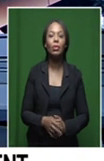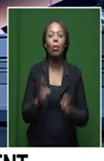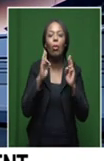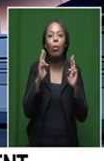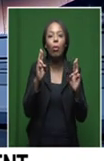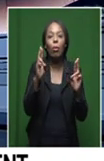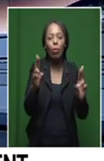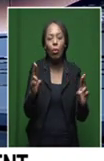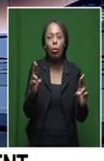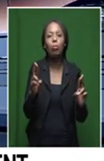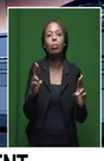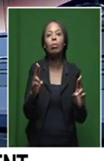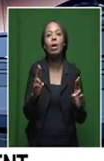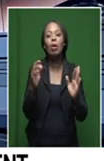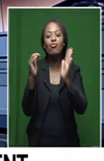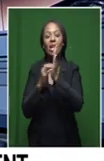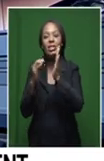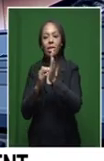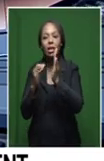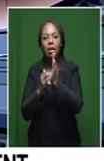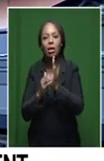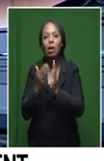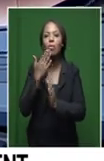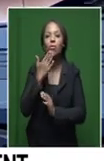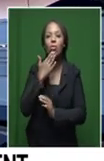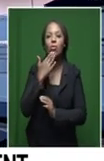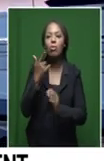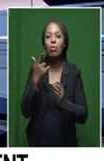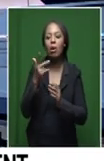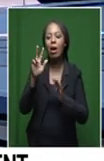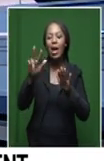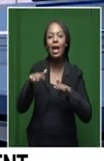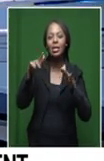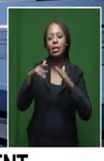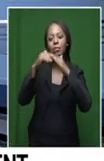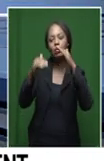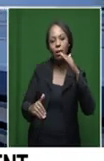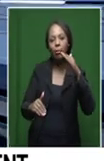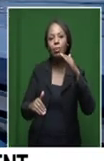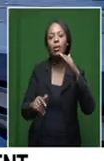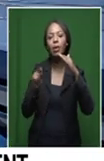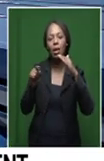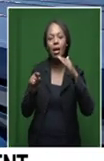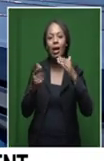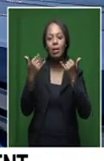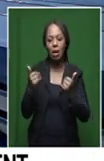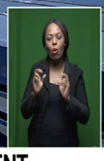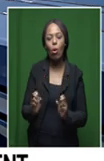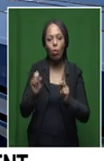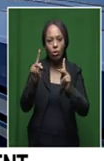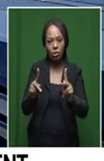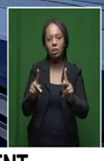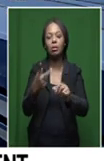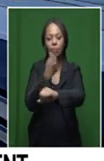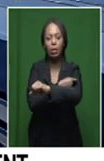hoping that many matriculants, those who haven't yet turned 18, will now take the opportunity and